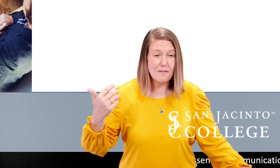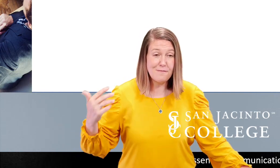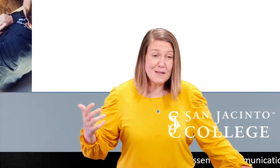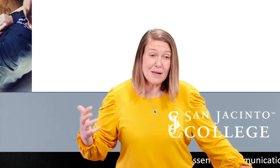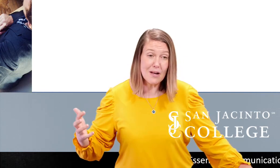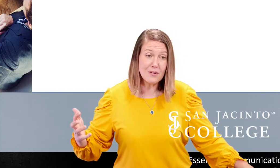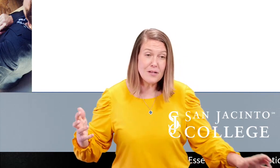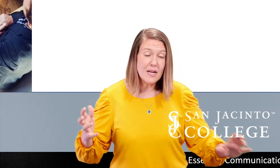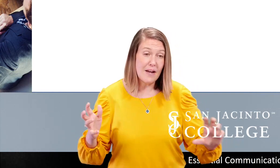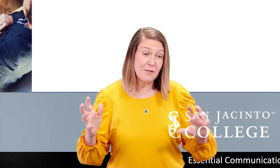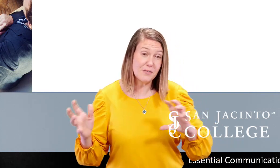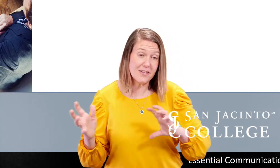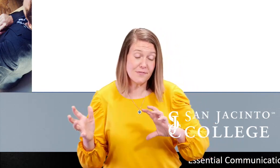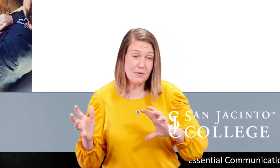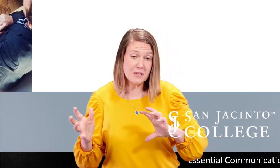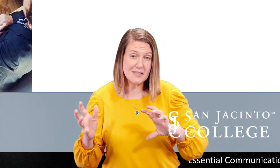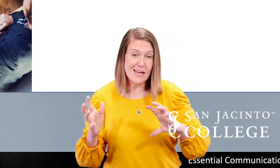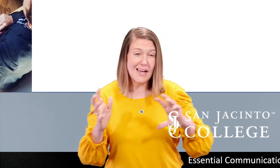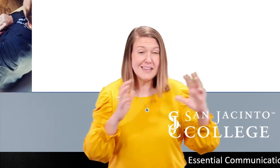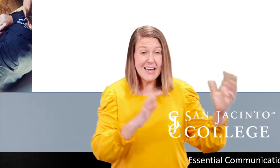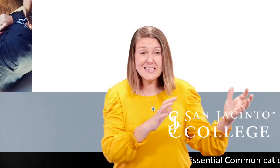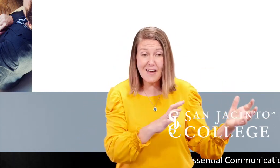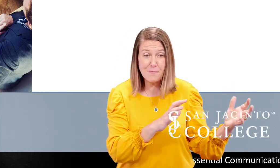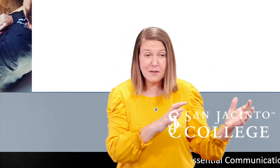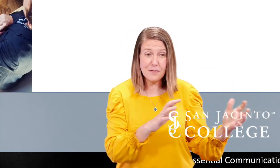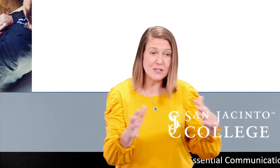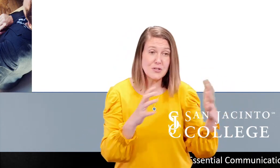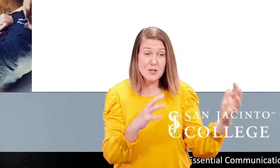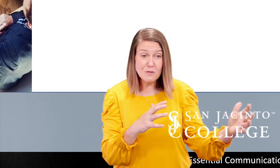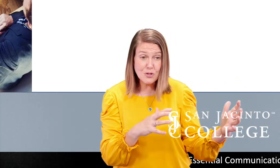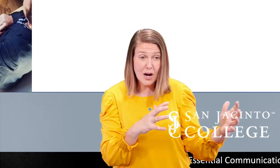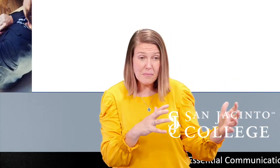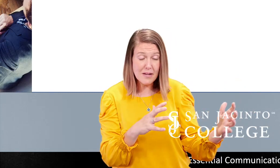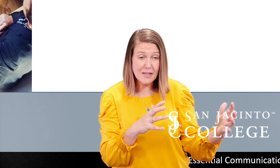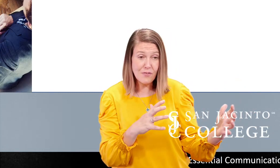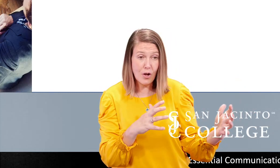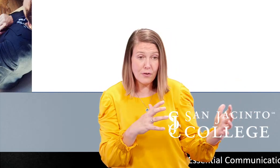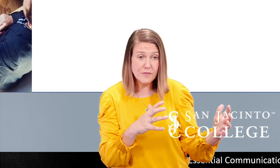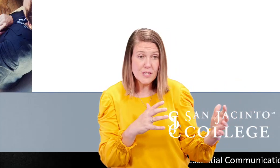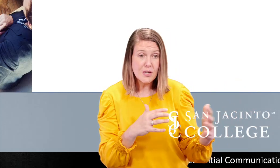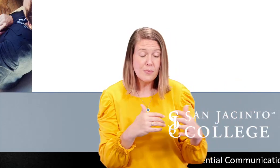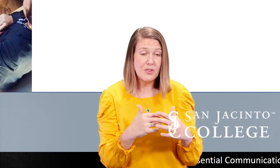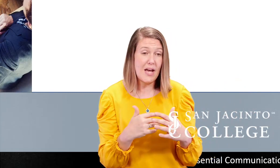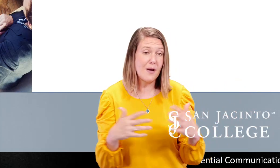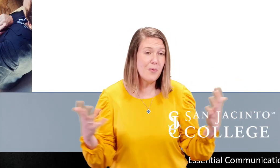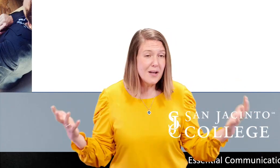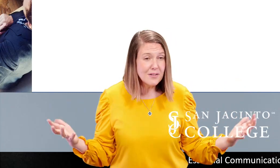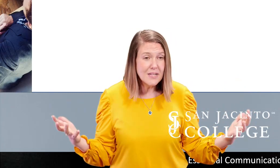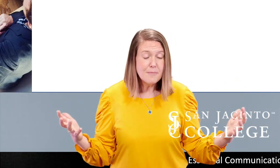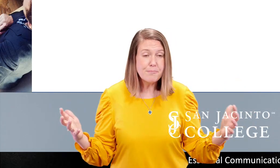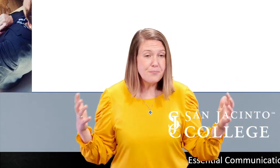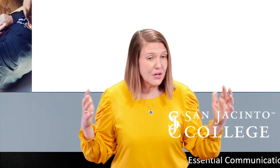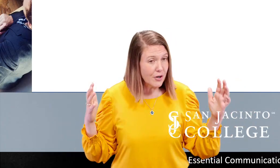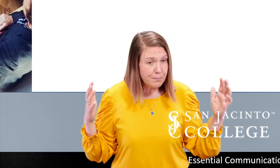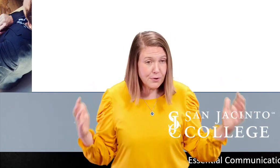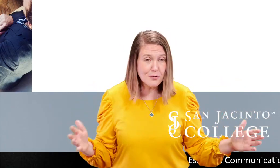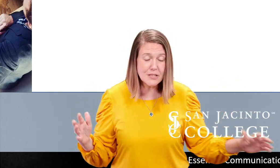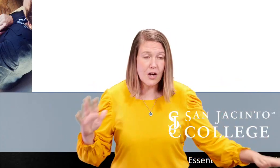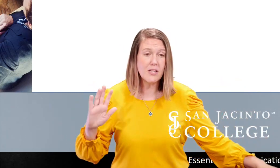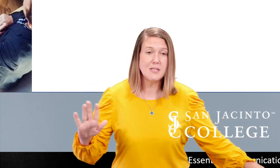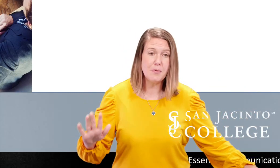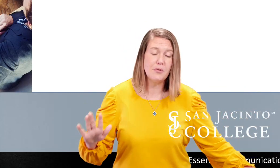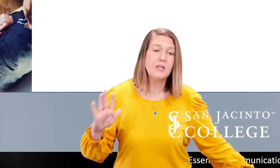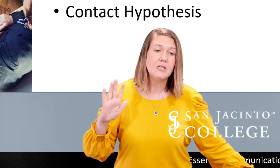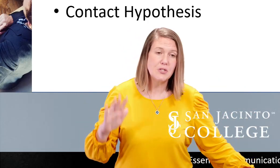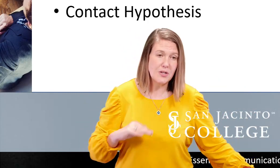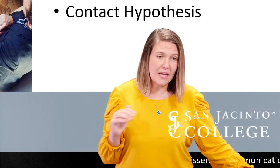you're a female, I've heard lots of females say, I like to have male friends. There's no drama involved with that. Well, there are pros and